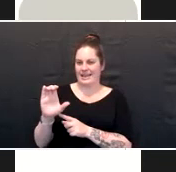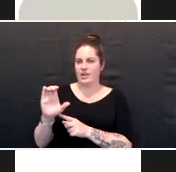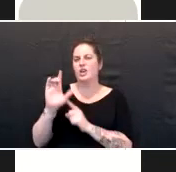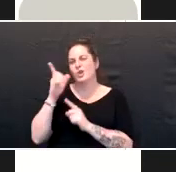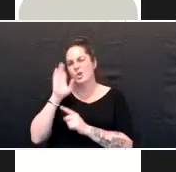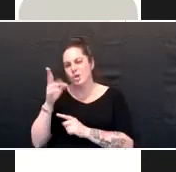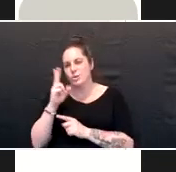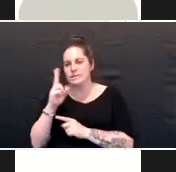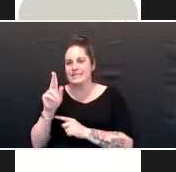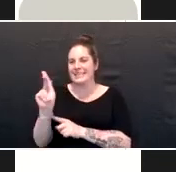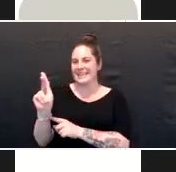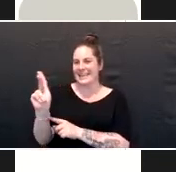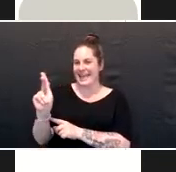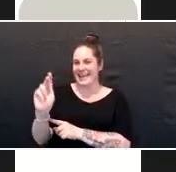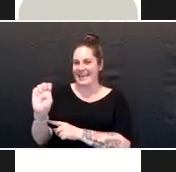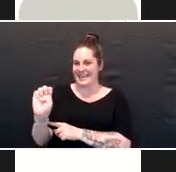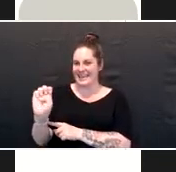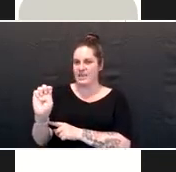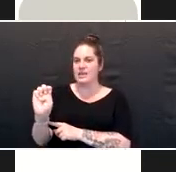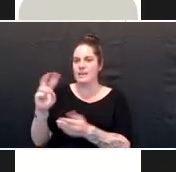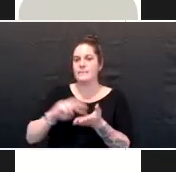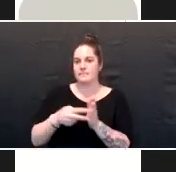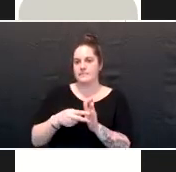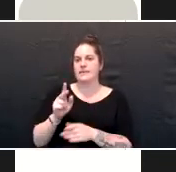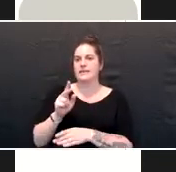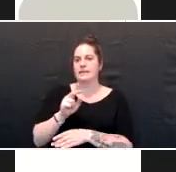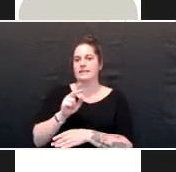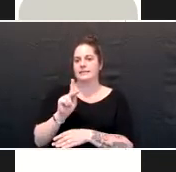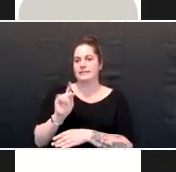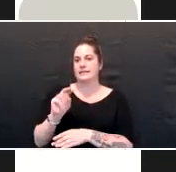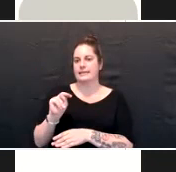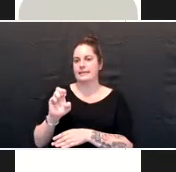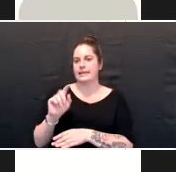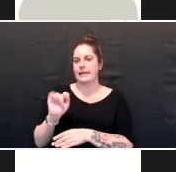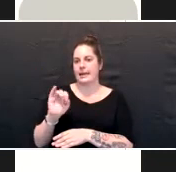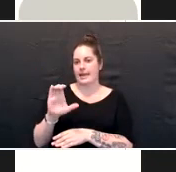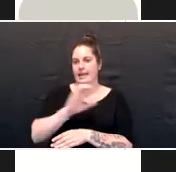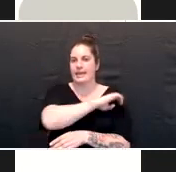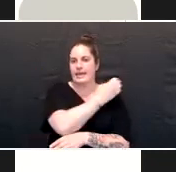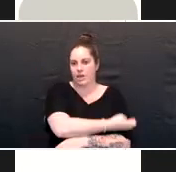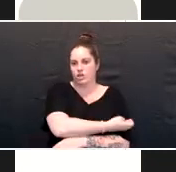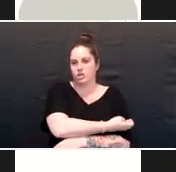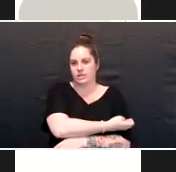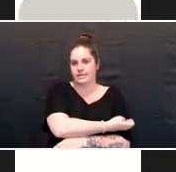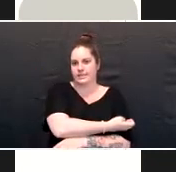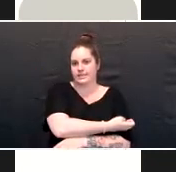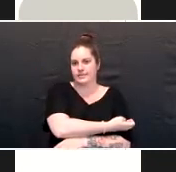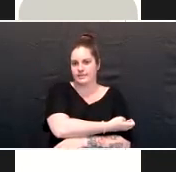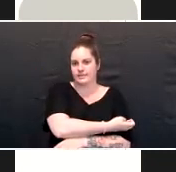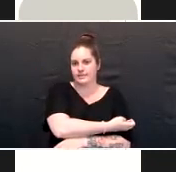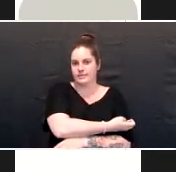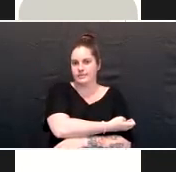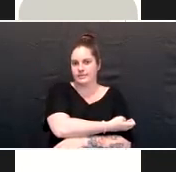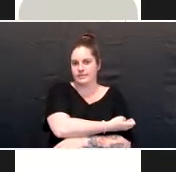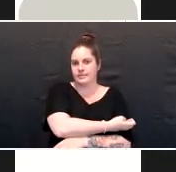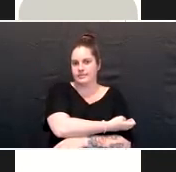abbreviated as KE. So delta KE is what they're finding on the right side of